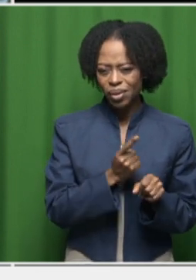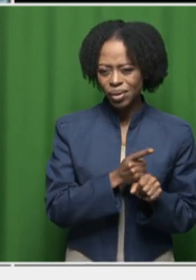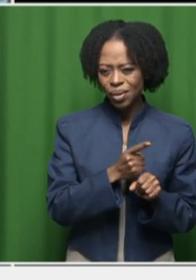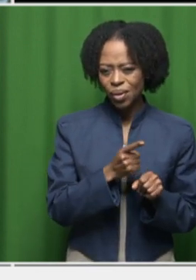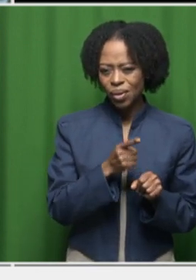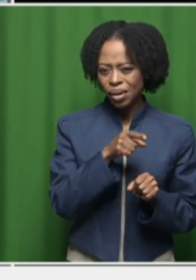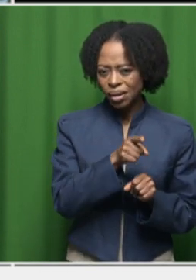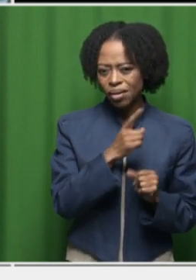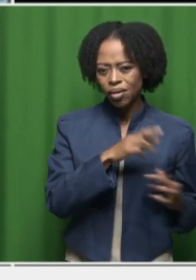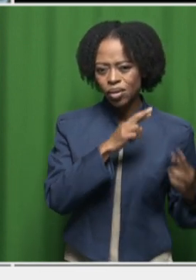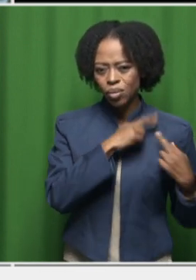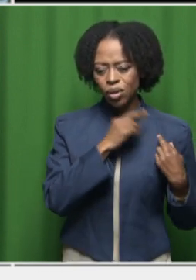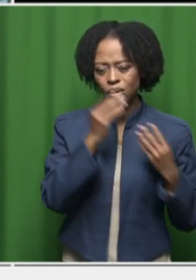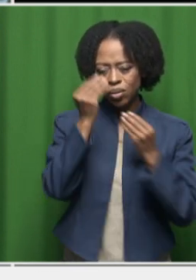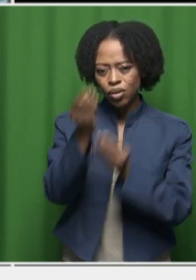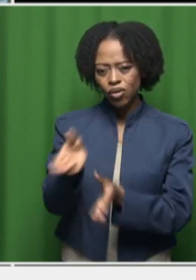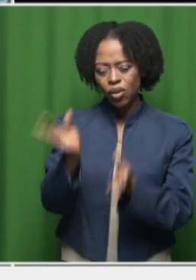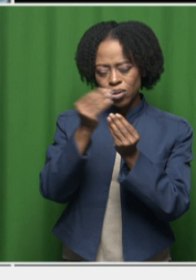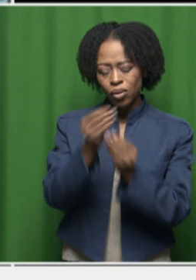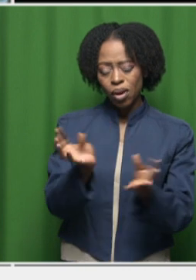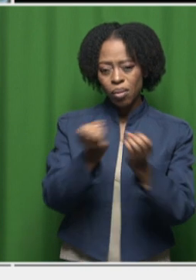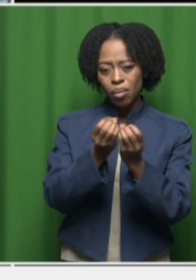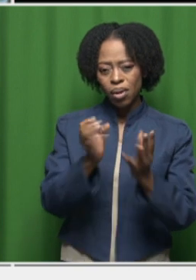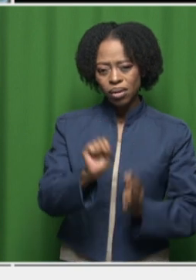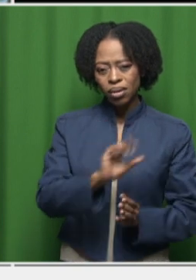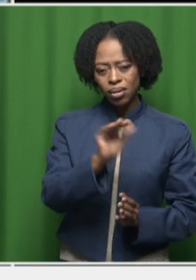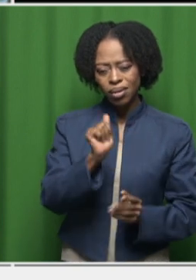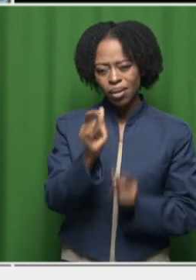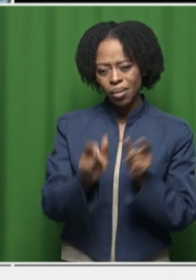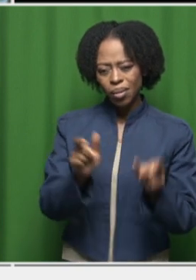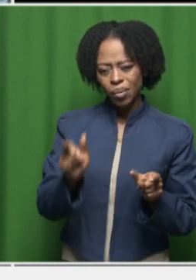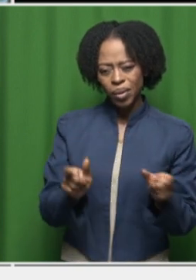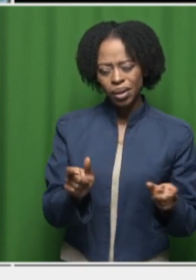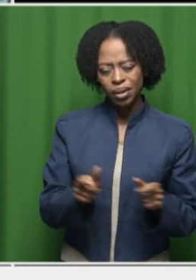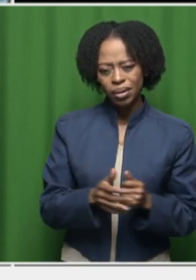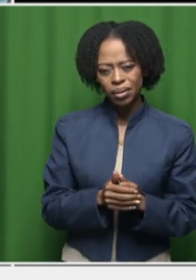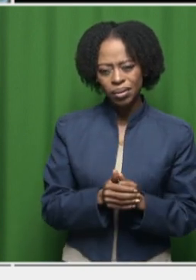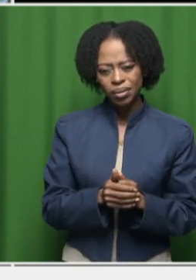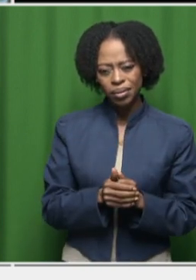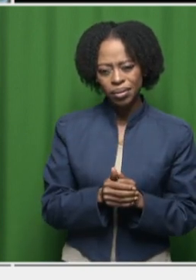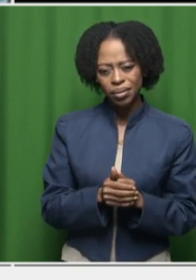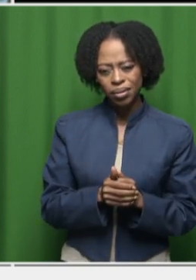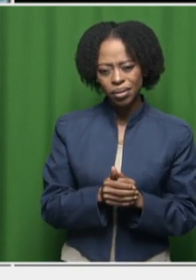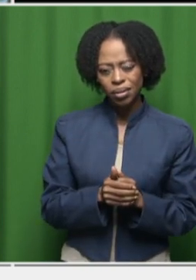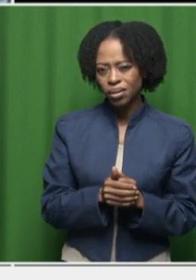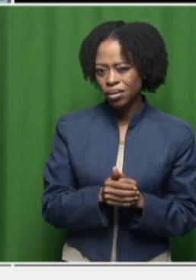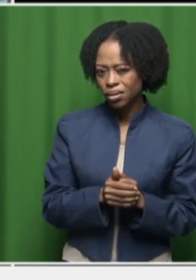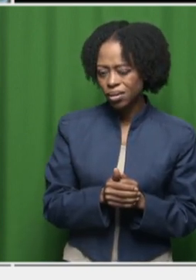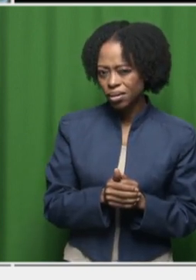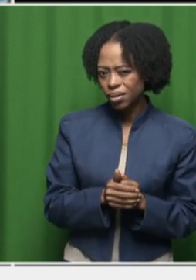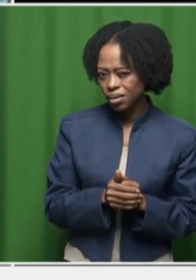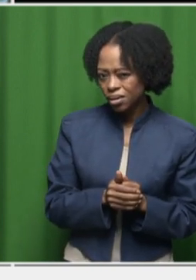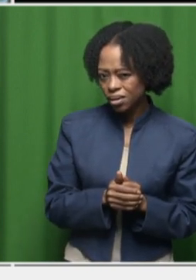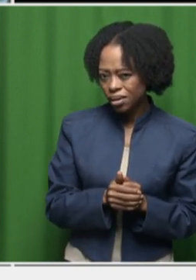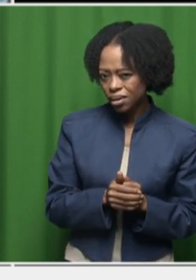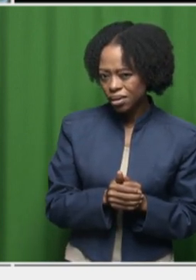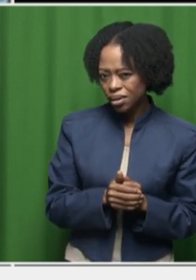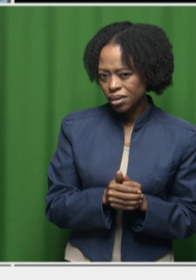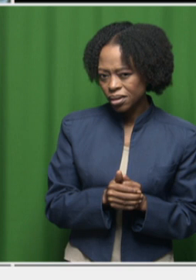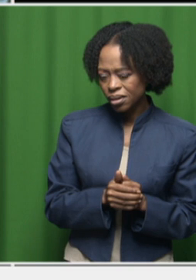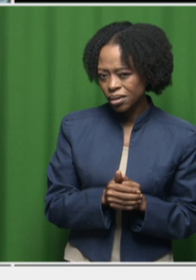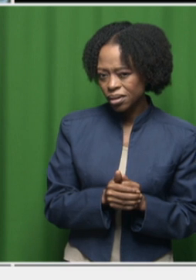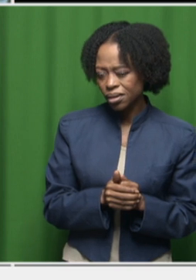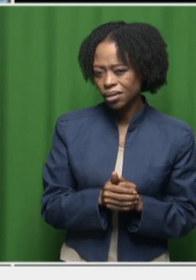millions of South Africans. But then there isn't, proper internal government systems that are put